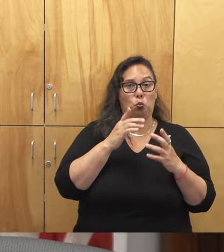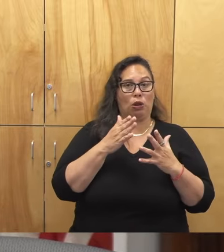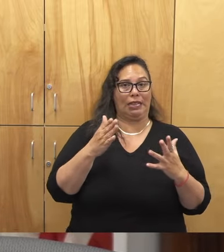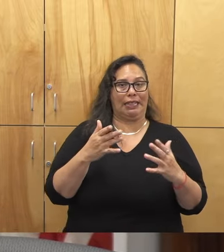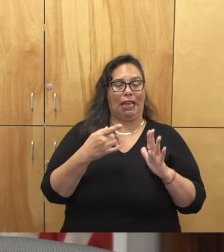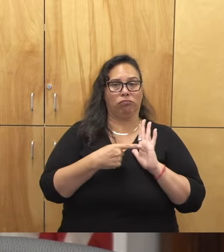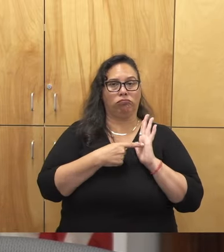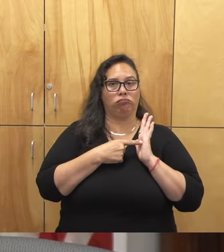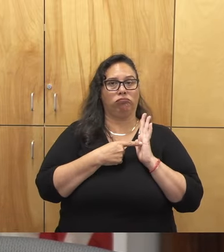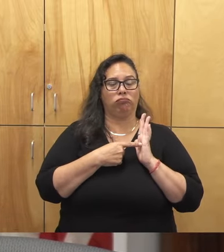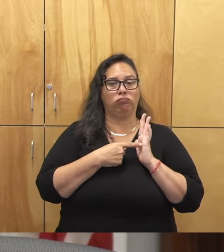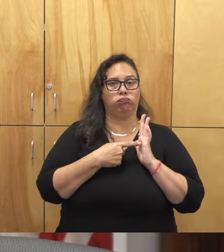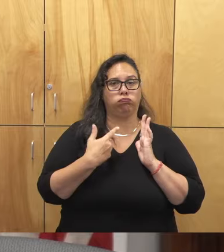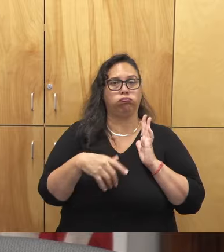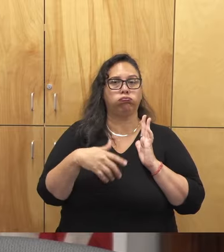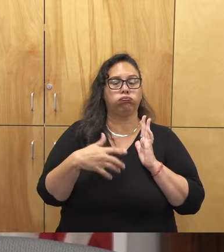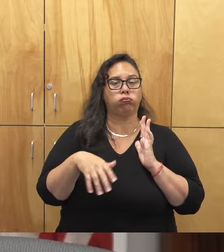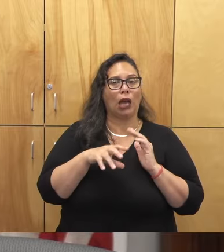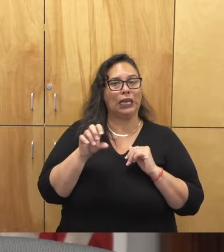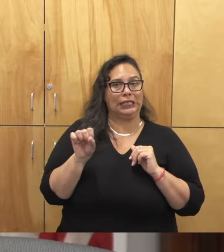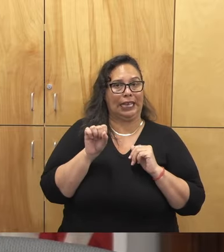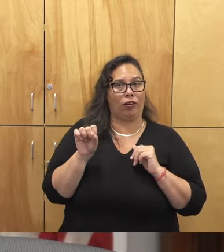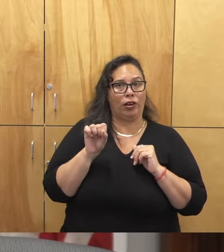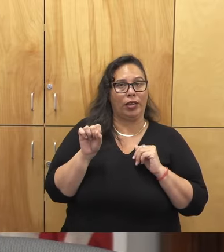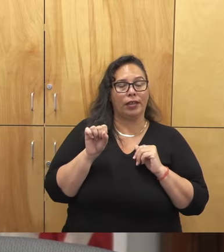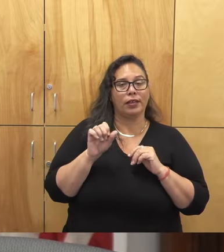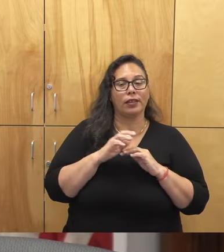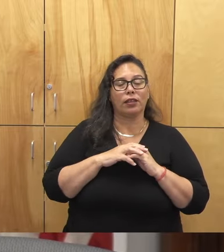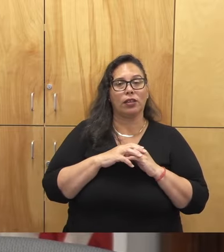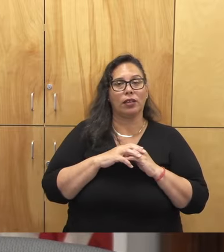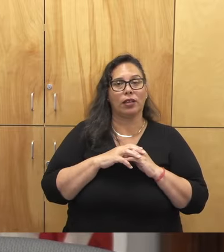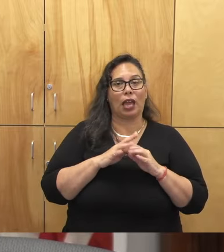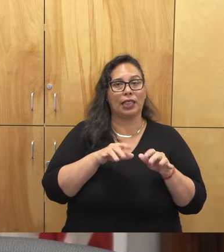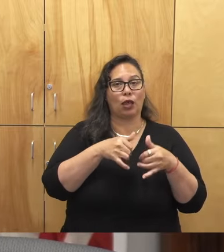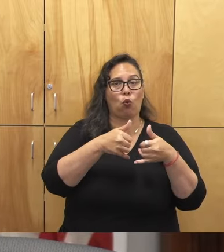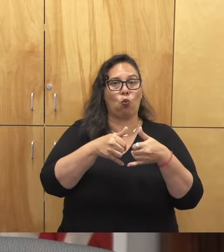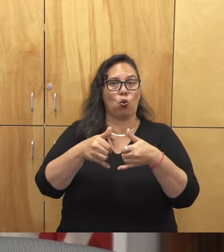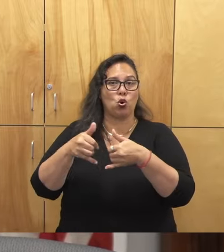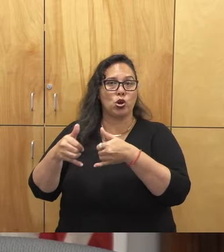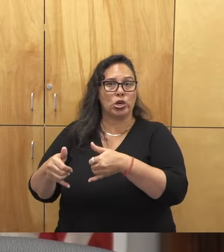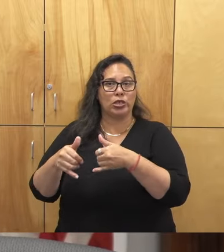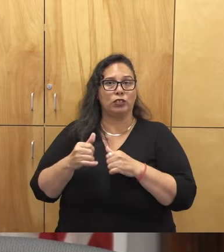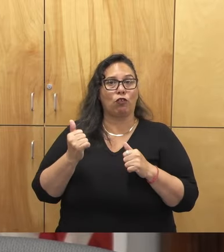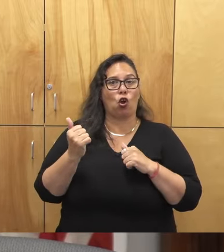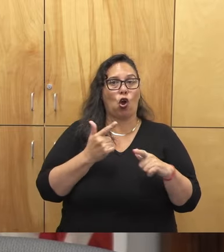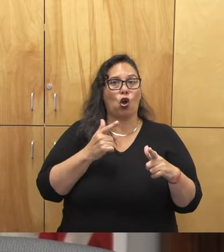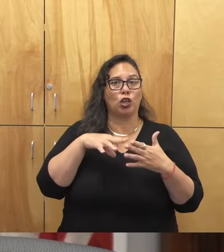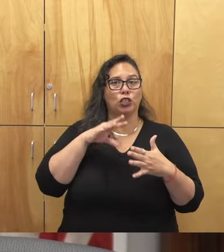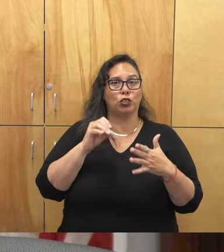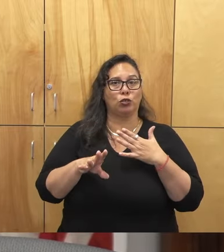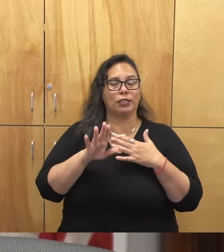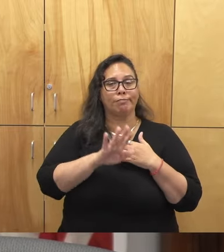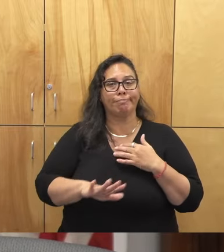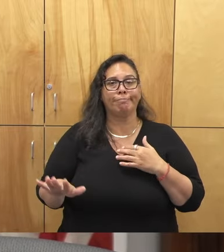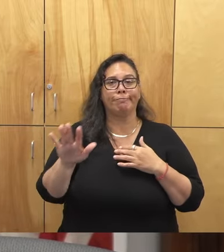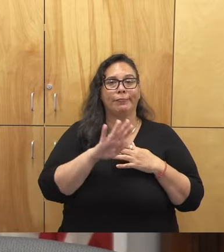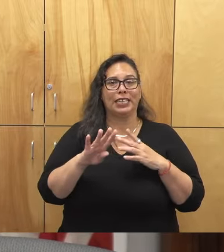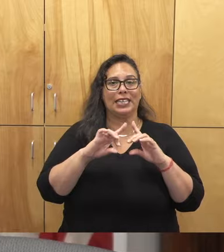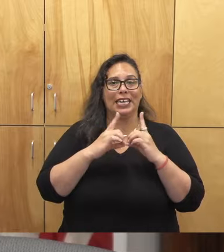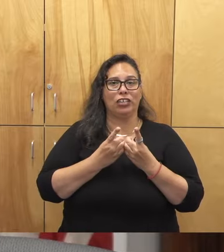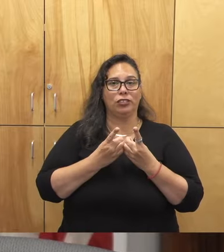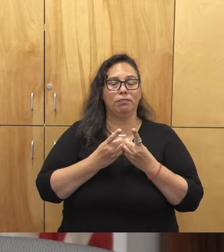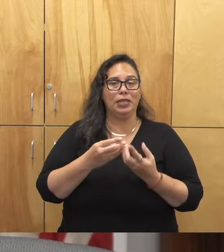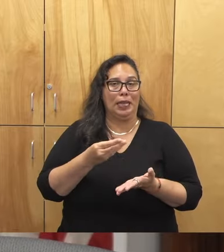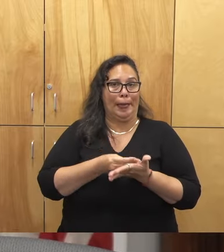me Saturday is that the awards are going to all students across of our district. Right? The